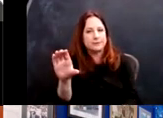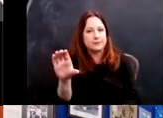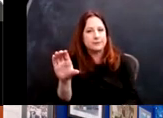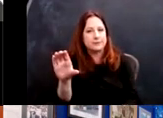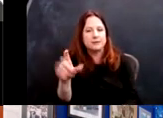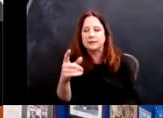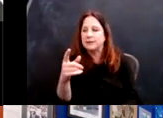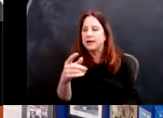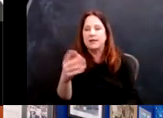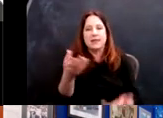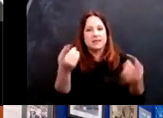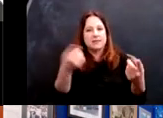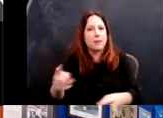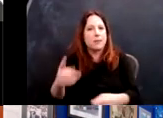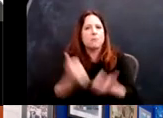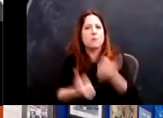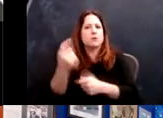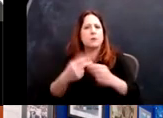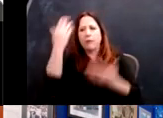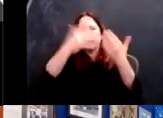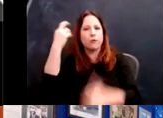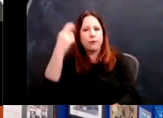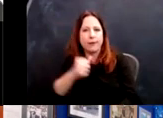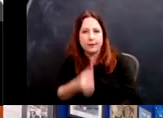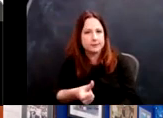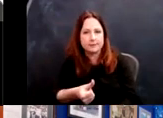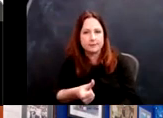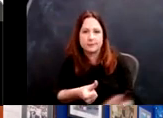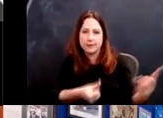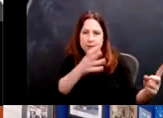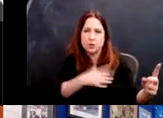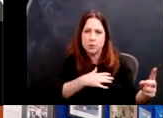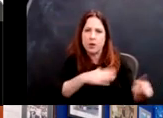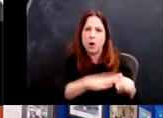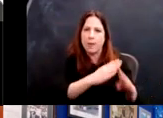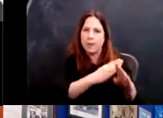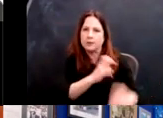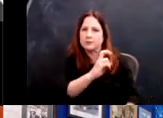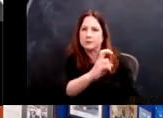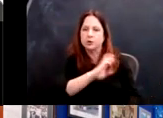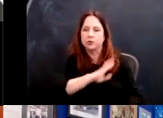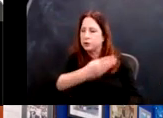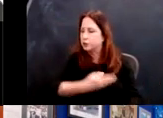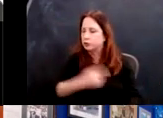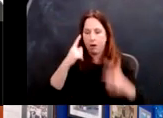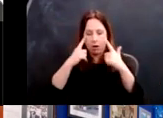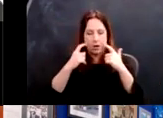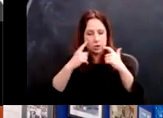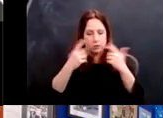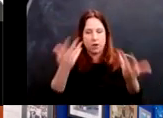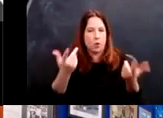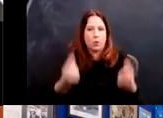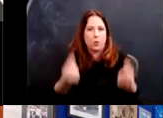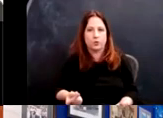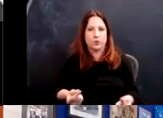kind of go unnoticed. This woman was on the bus. She was distraught. She didn't know what to do. And